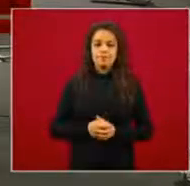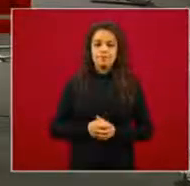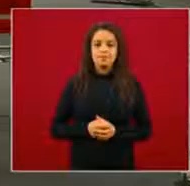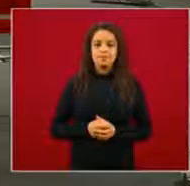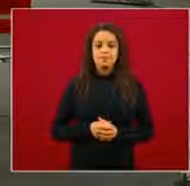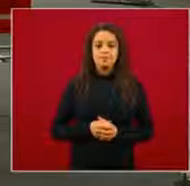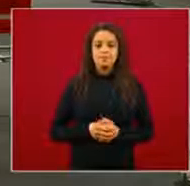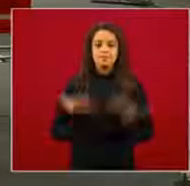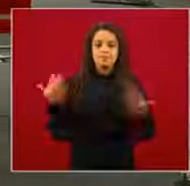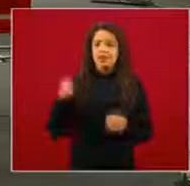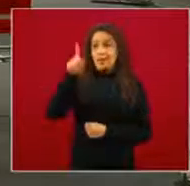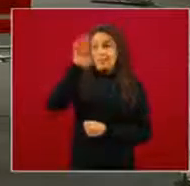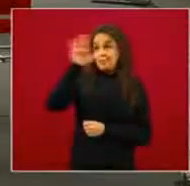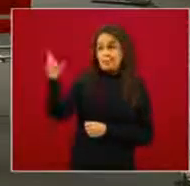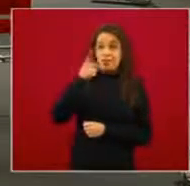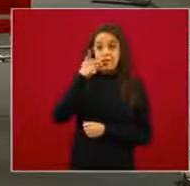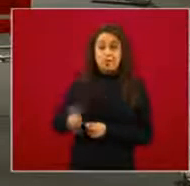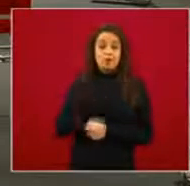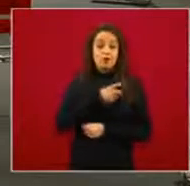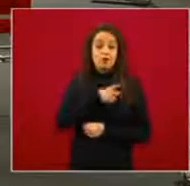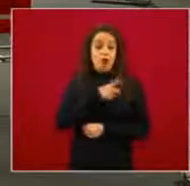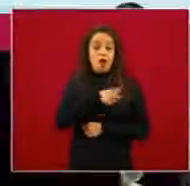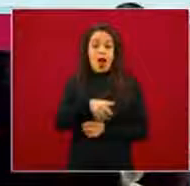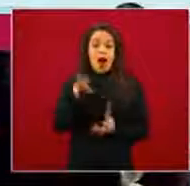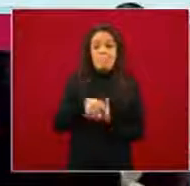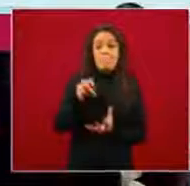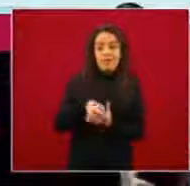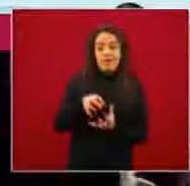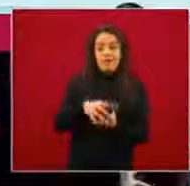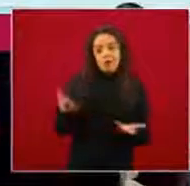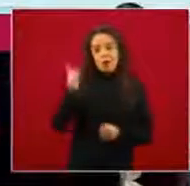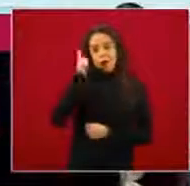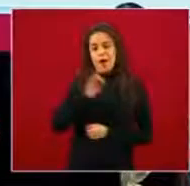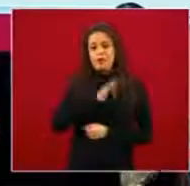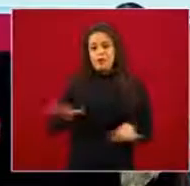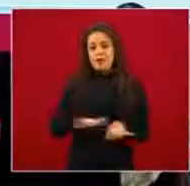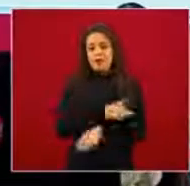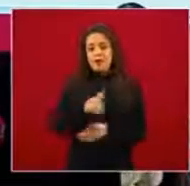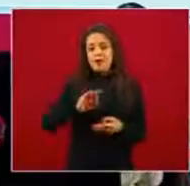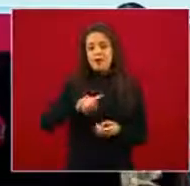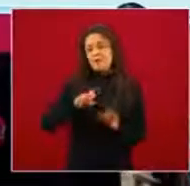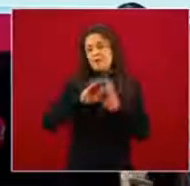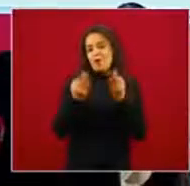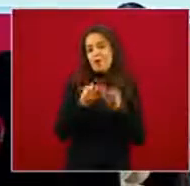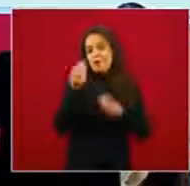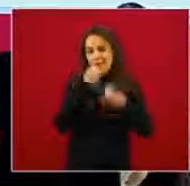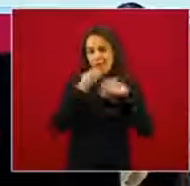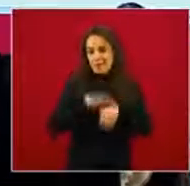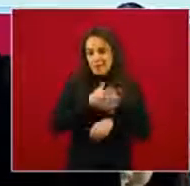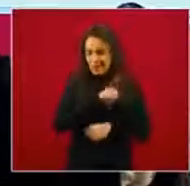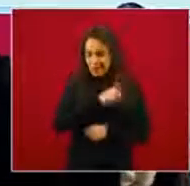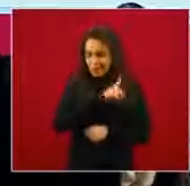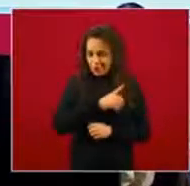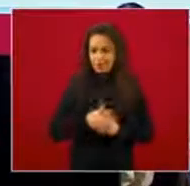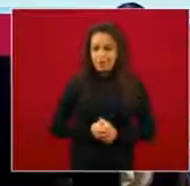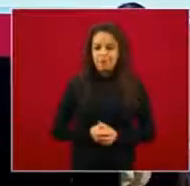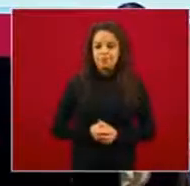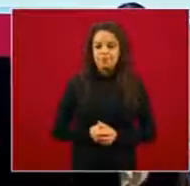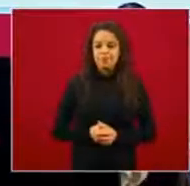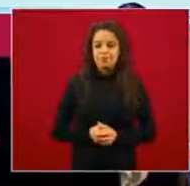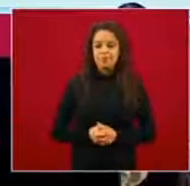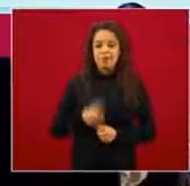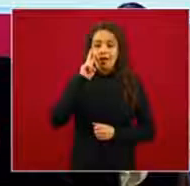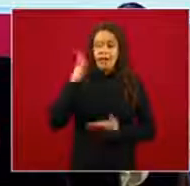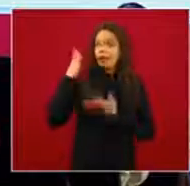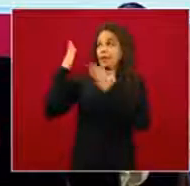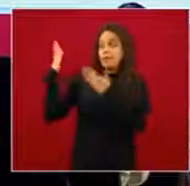There it used to say is only burgers. If you can ensure the type of food, that would be useful. This distancing in common areas, for